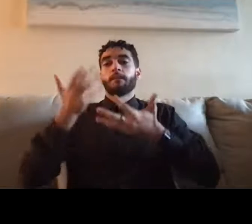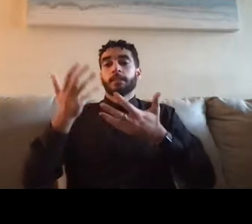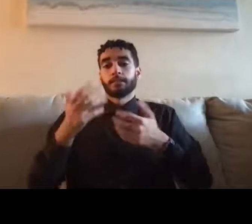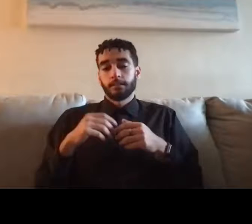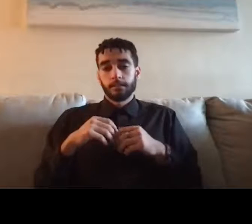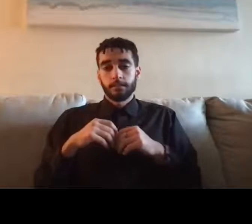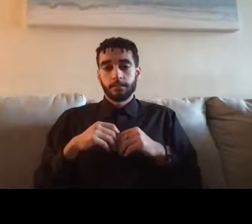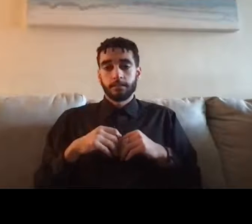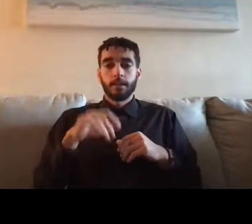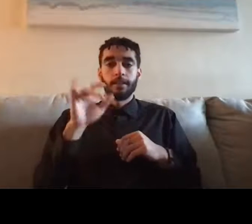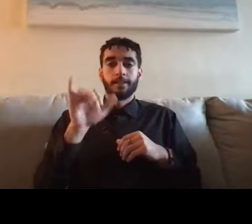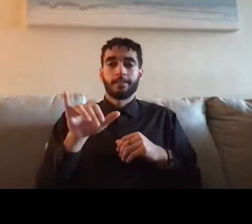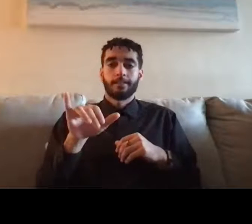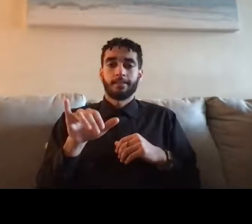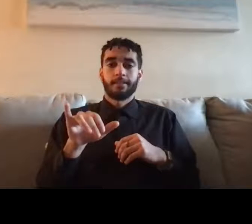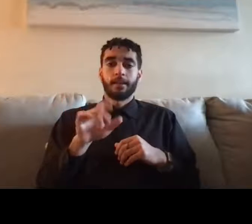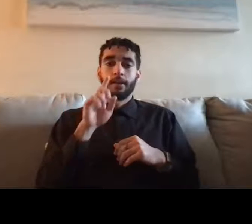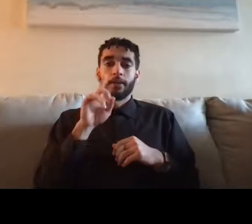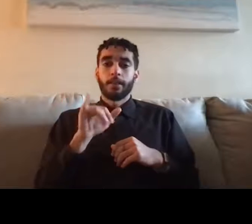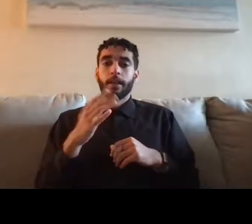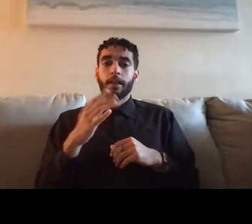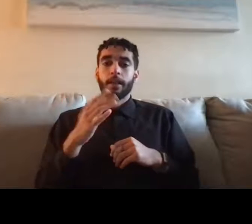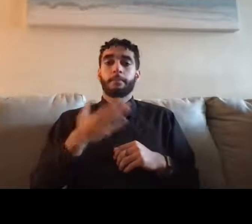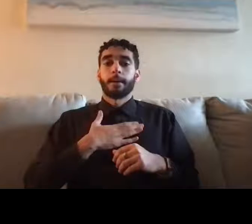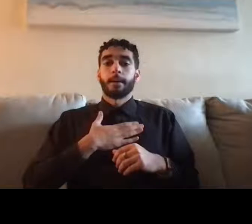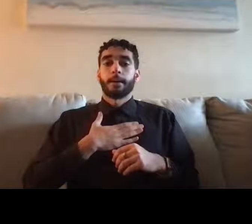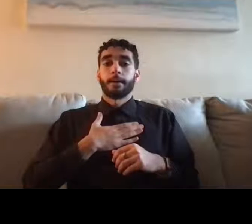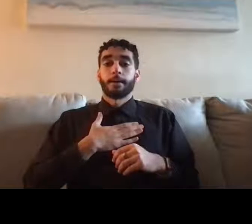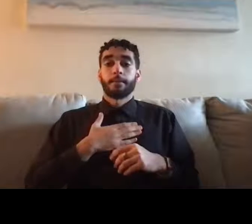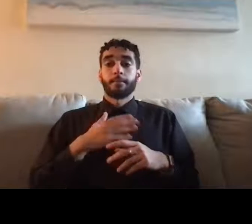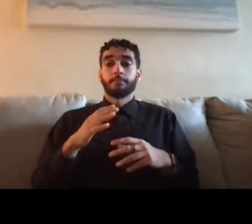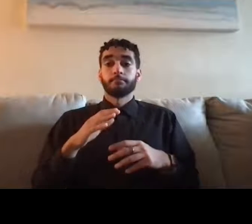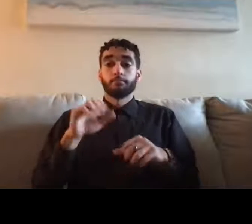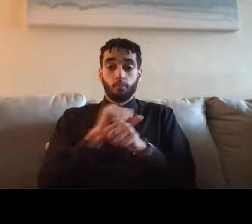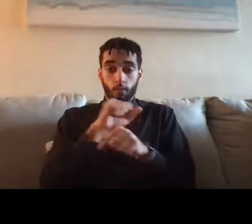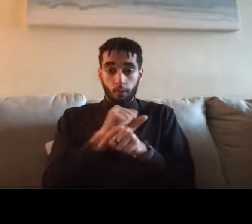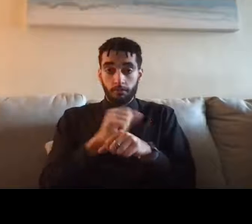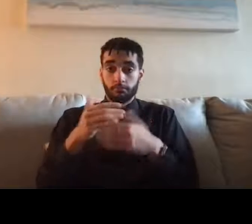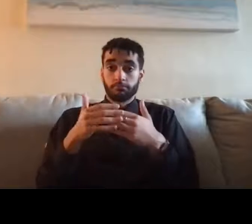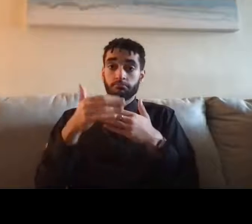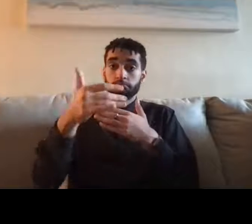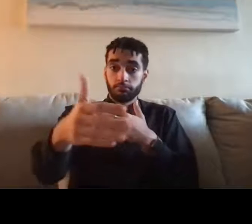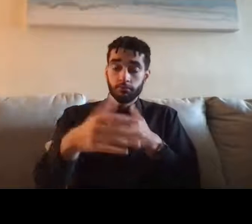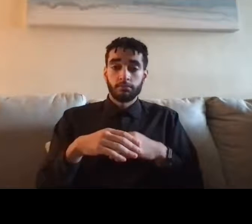a promising known career in front of me as a physician. I know a lot